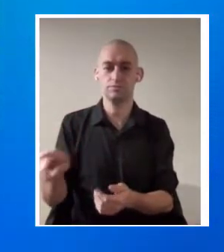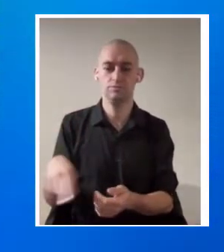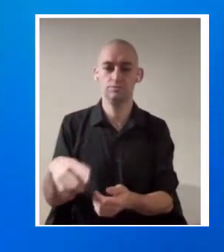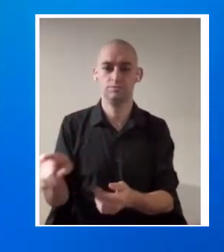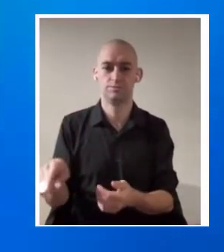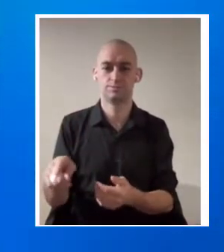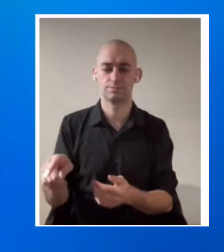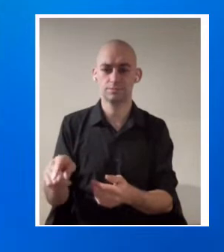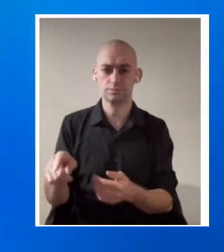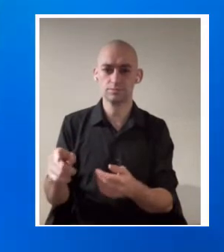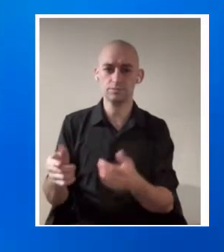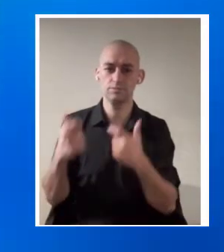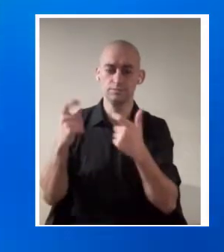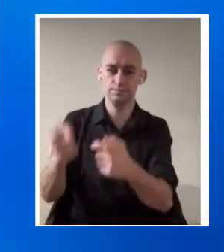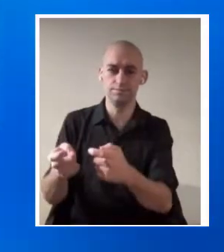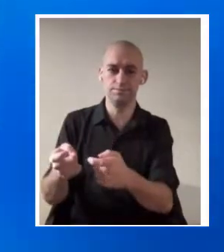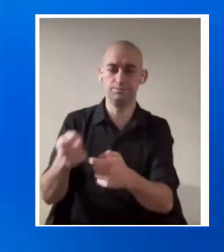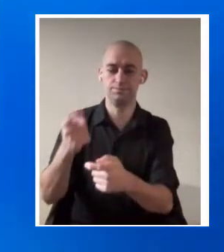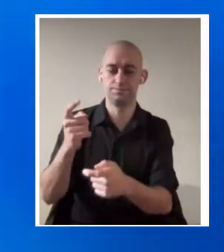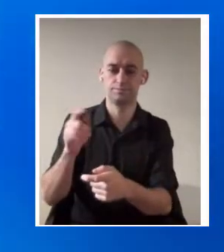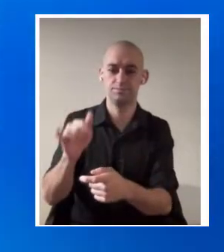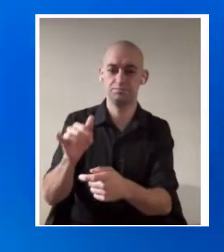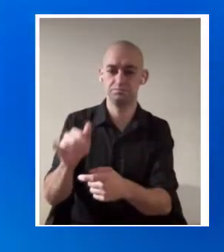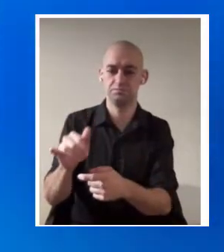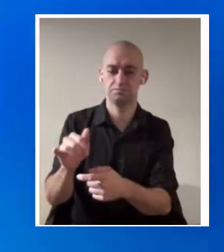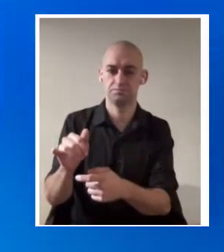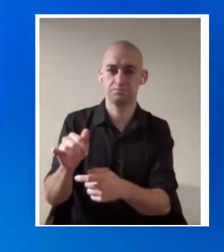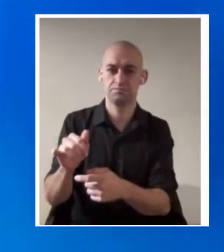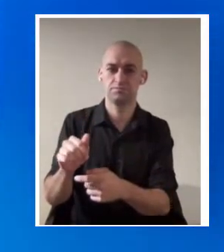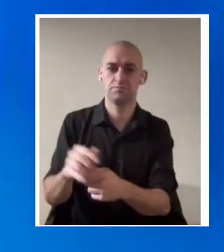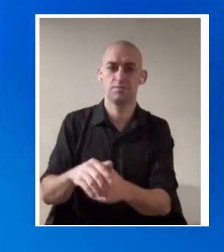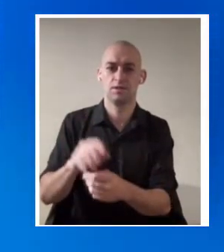$91,100 was the county's median annual household income.